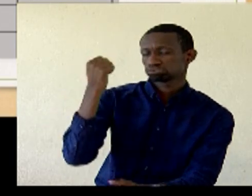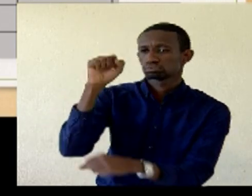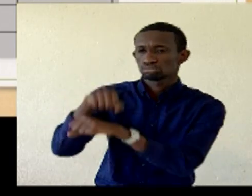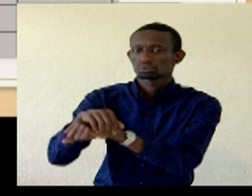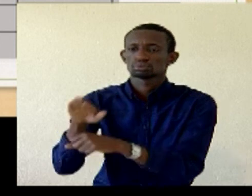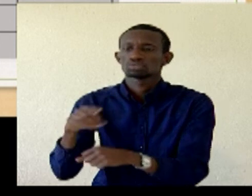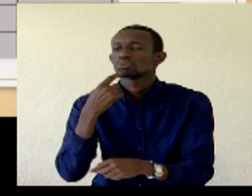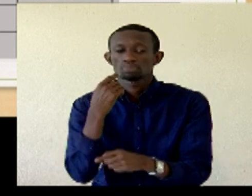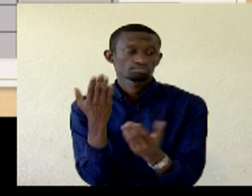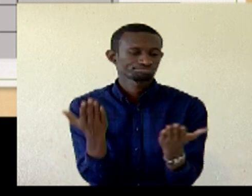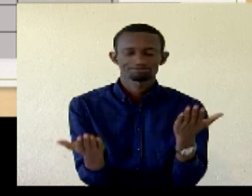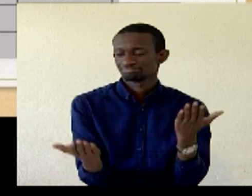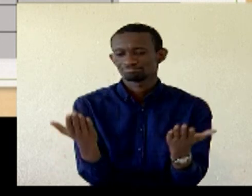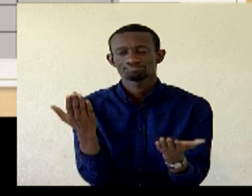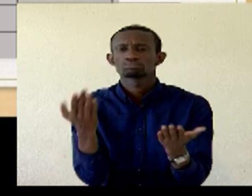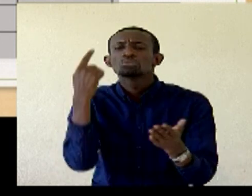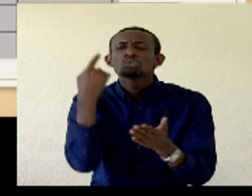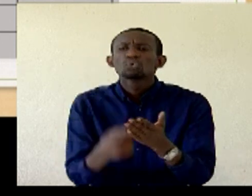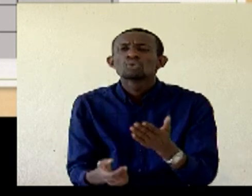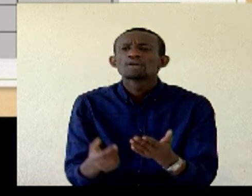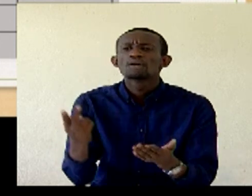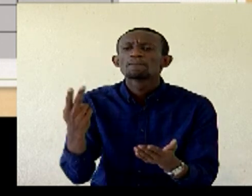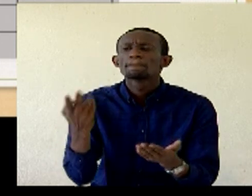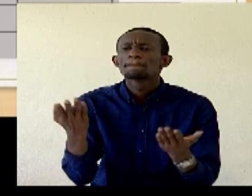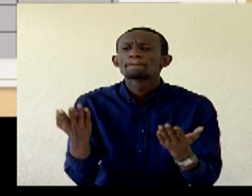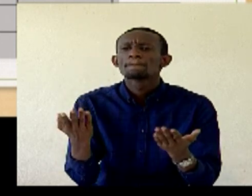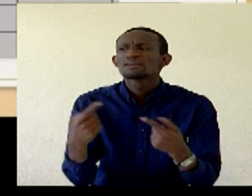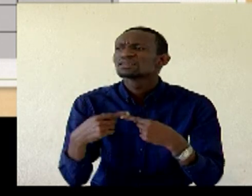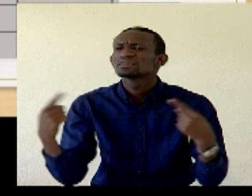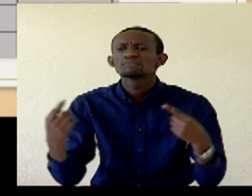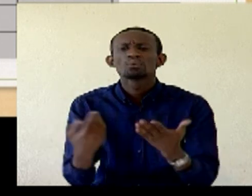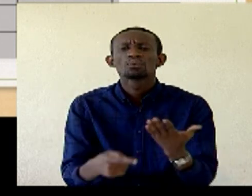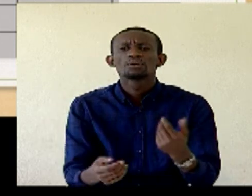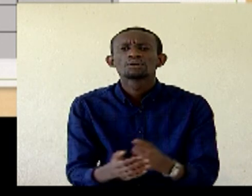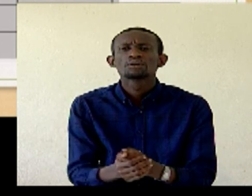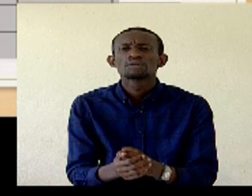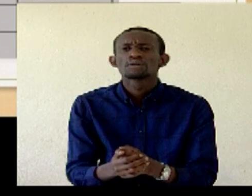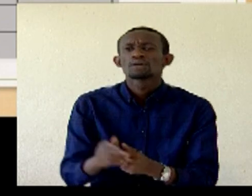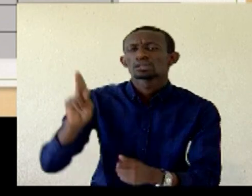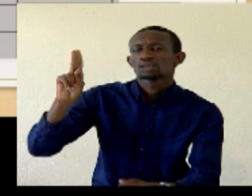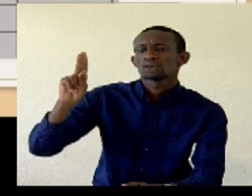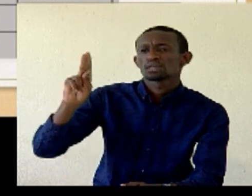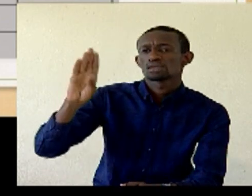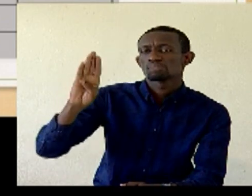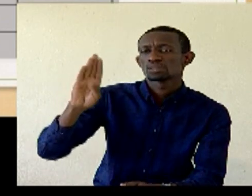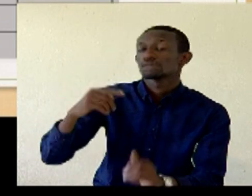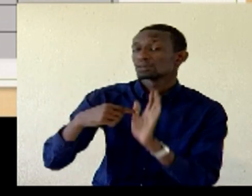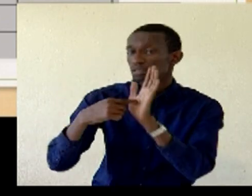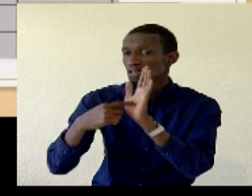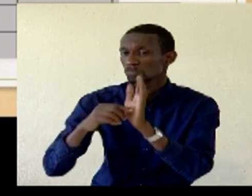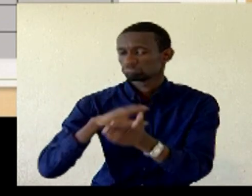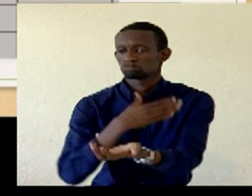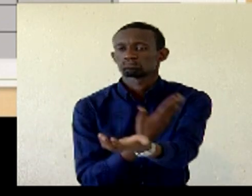have to compare this. Why is there a difference? The Kb shows the